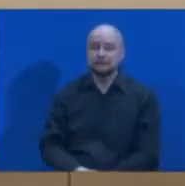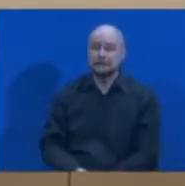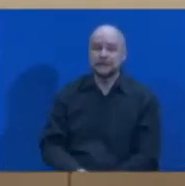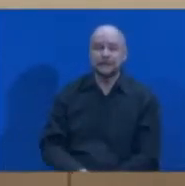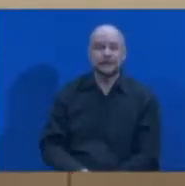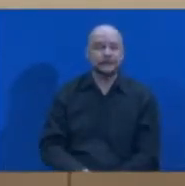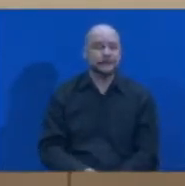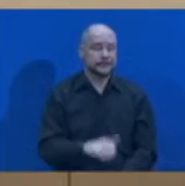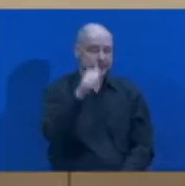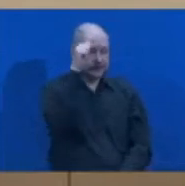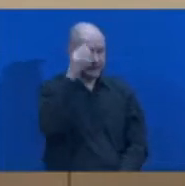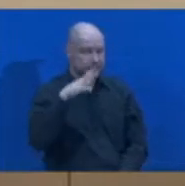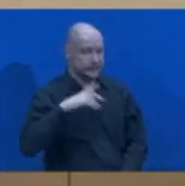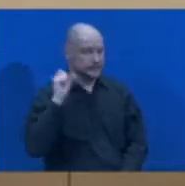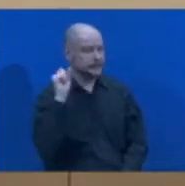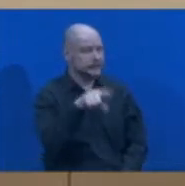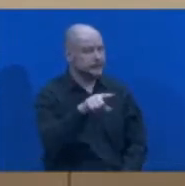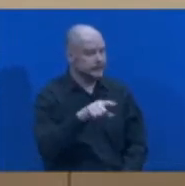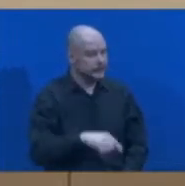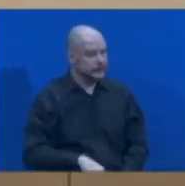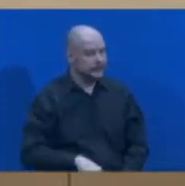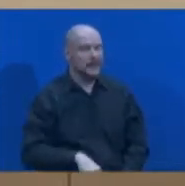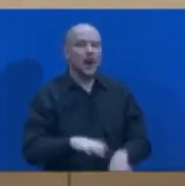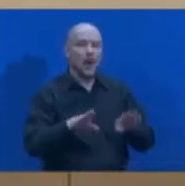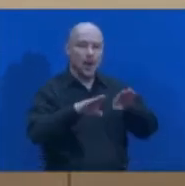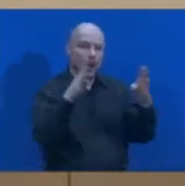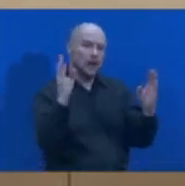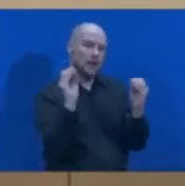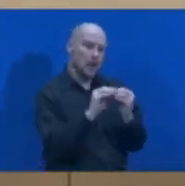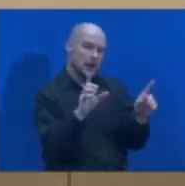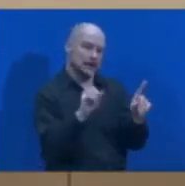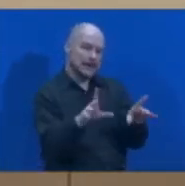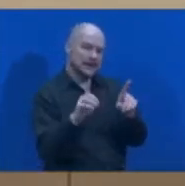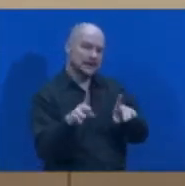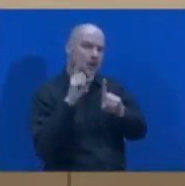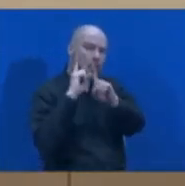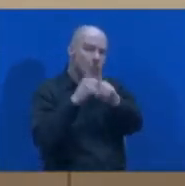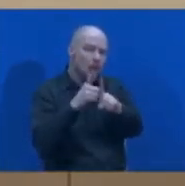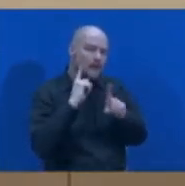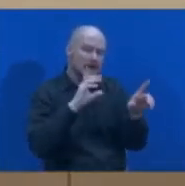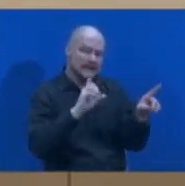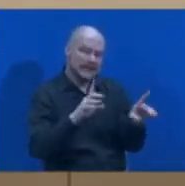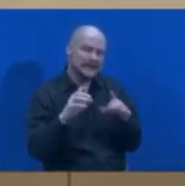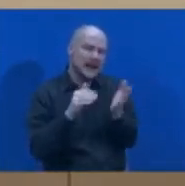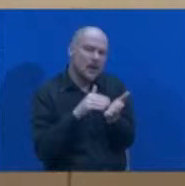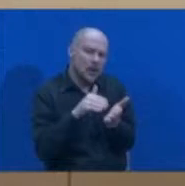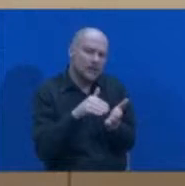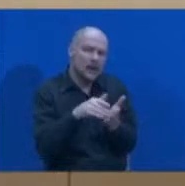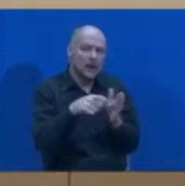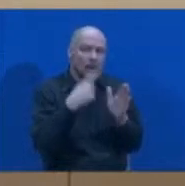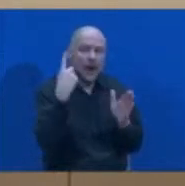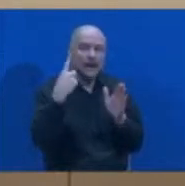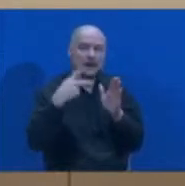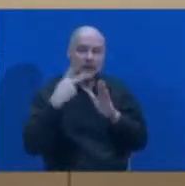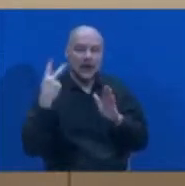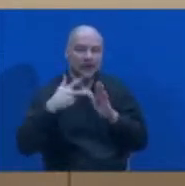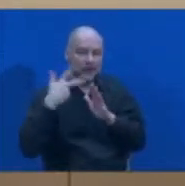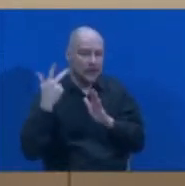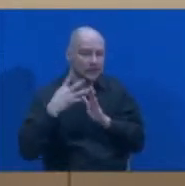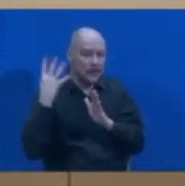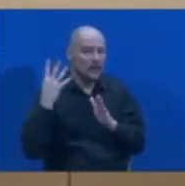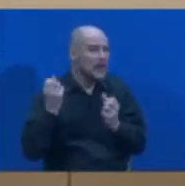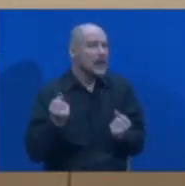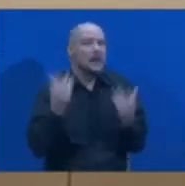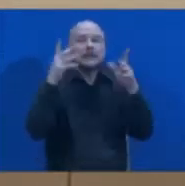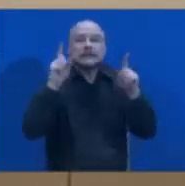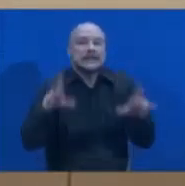how often would someone need to be tested? What is the goal there? That's an excellent question, and